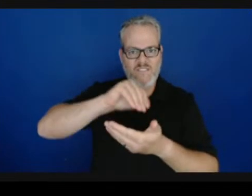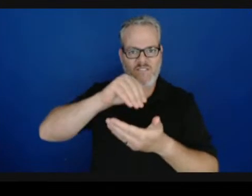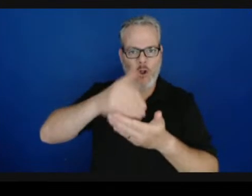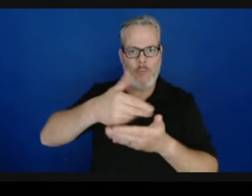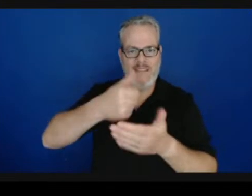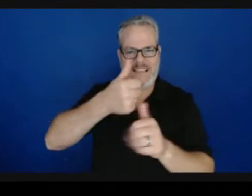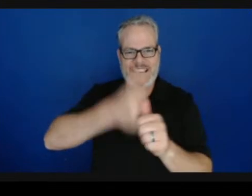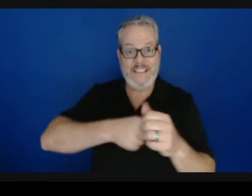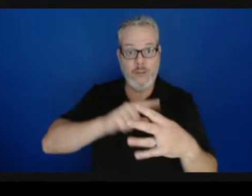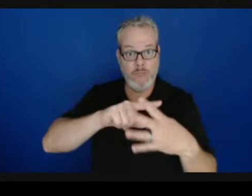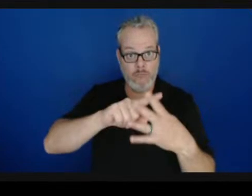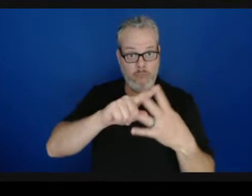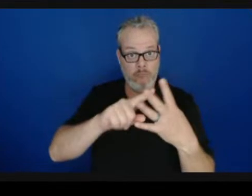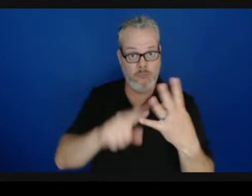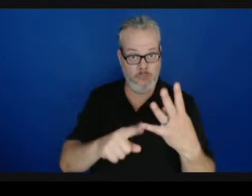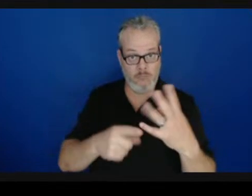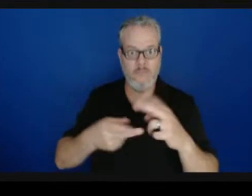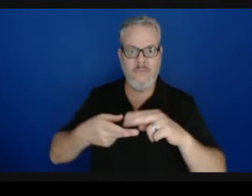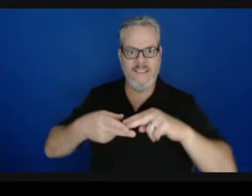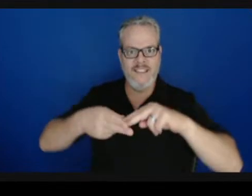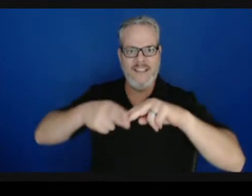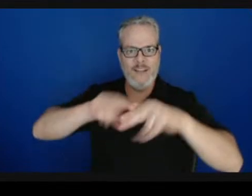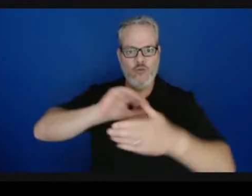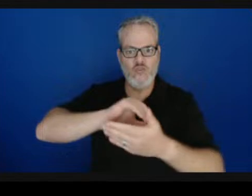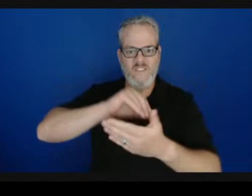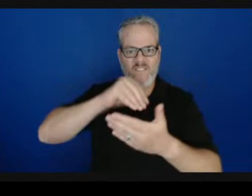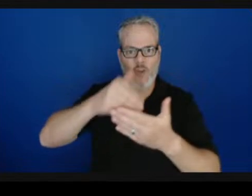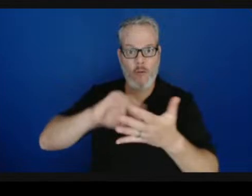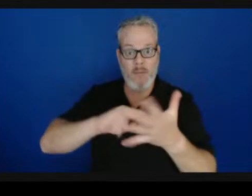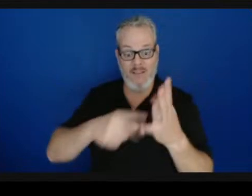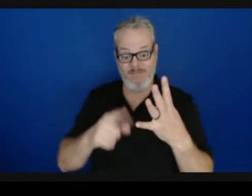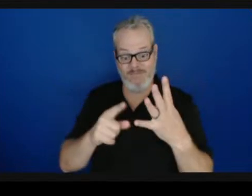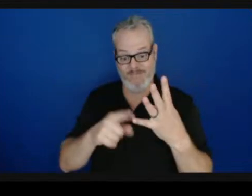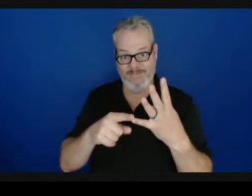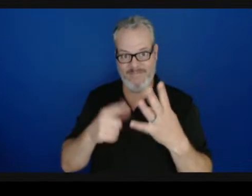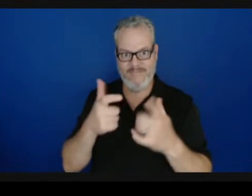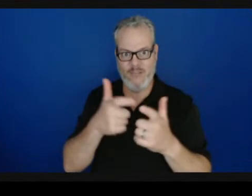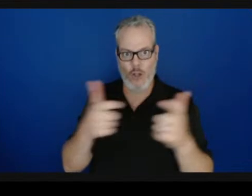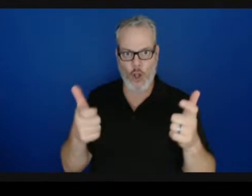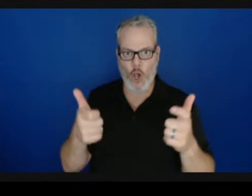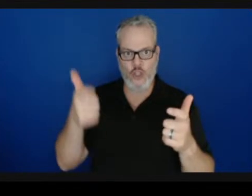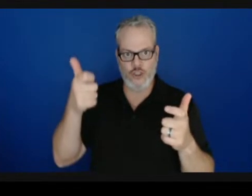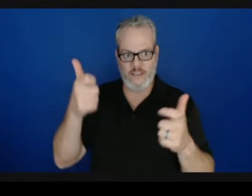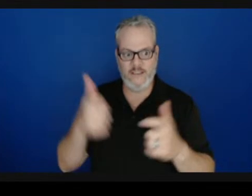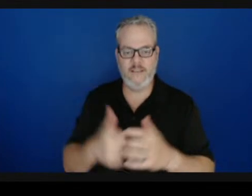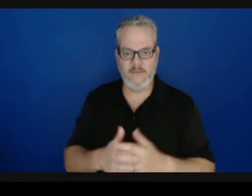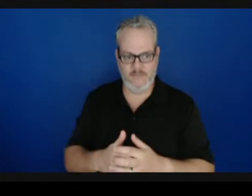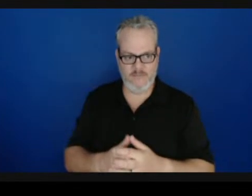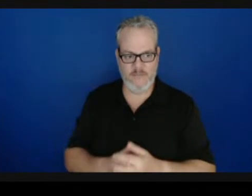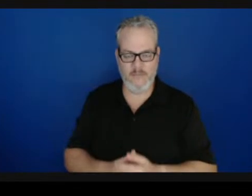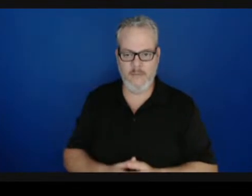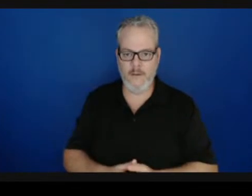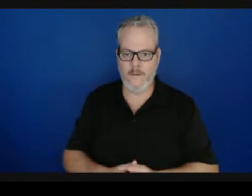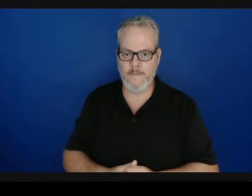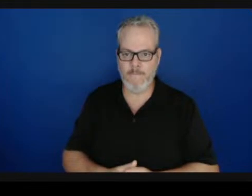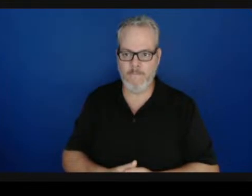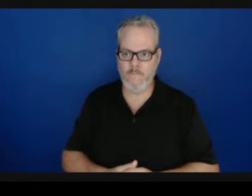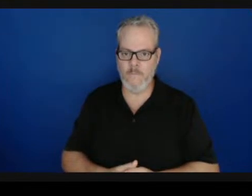has increased in volume, with the current phase being the largest to date. Yeah, that's corrected in the Volcano Watch, I believe.